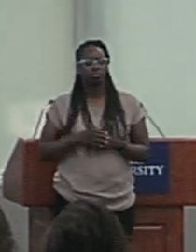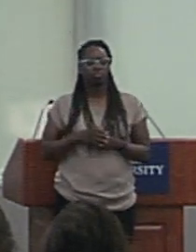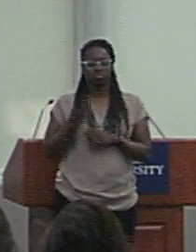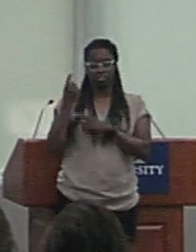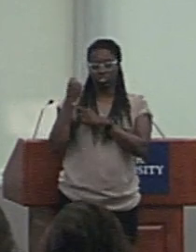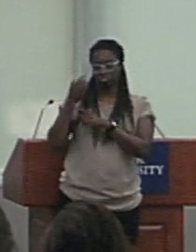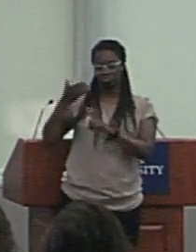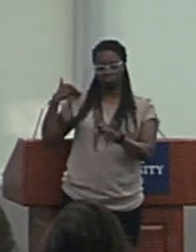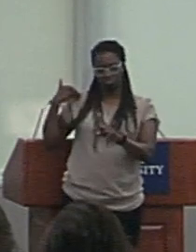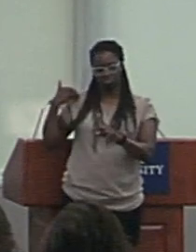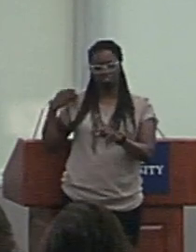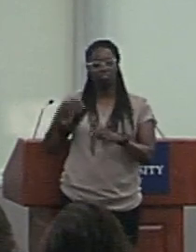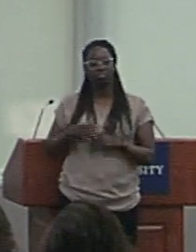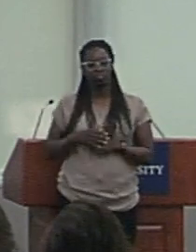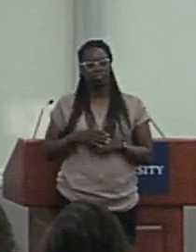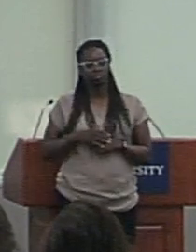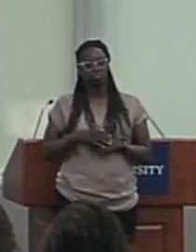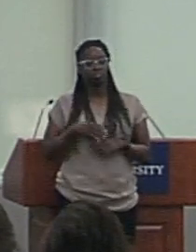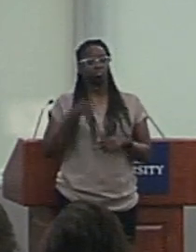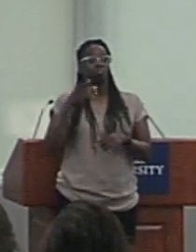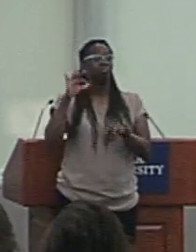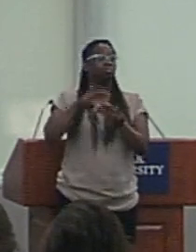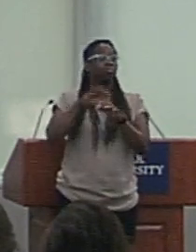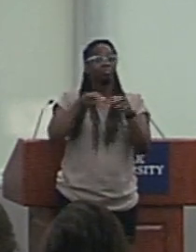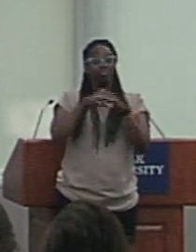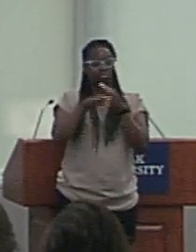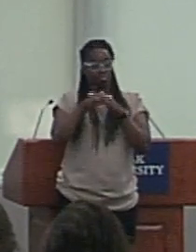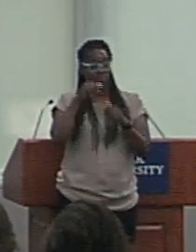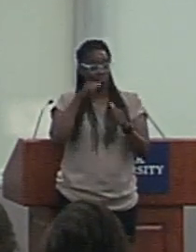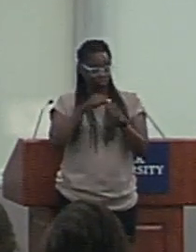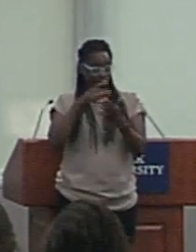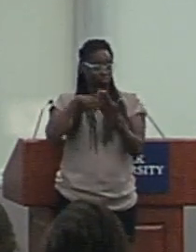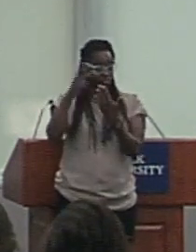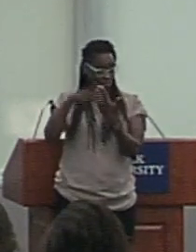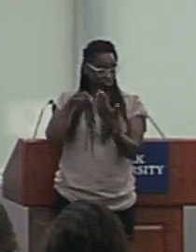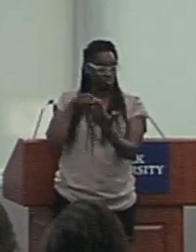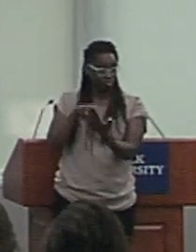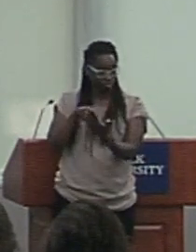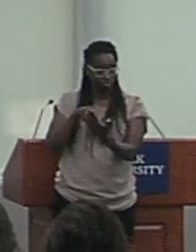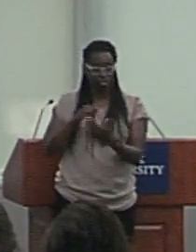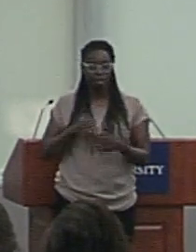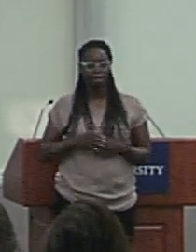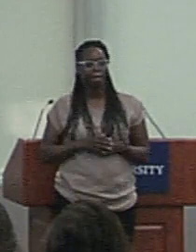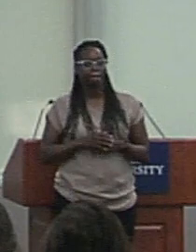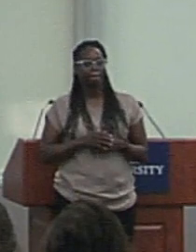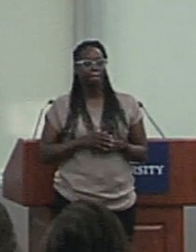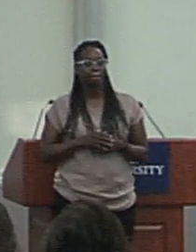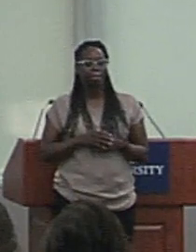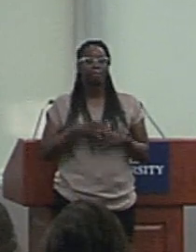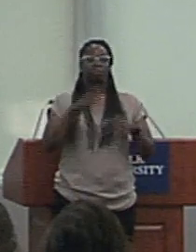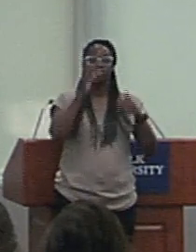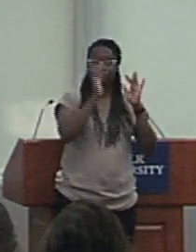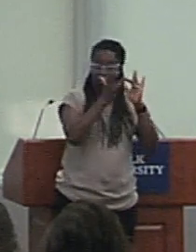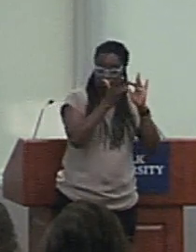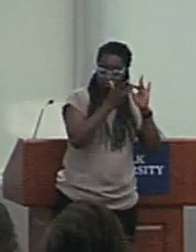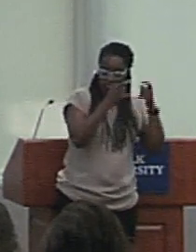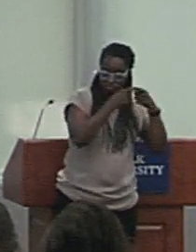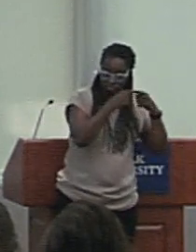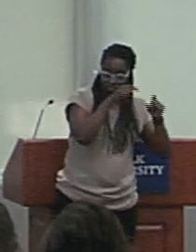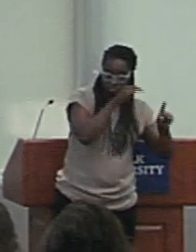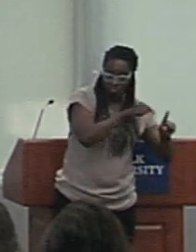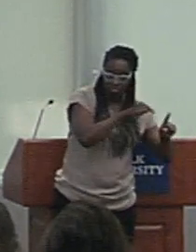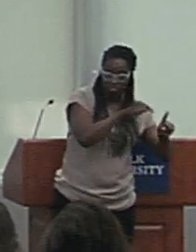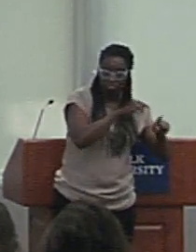vote by mail program so that accessible voting by mail electronically. So if you have a visual